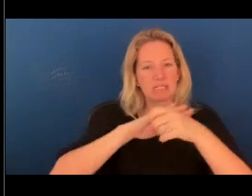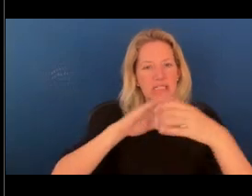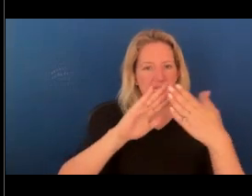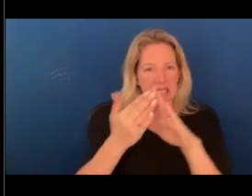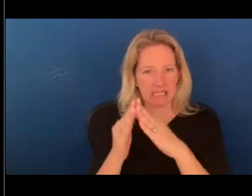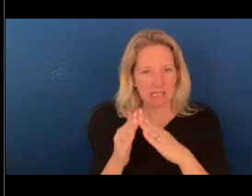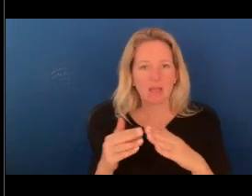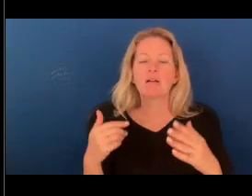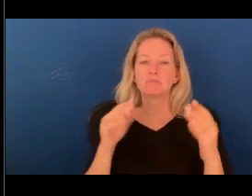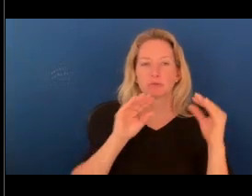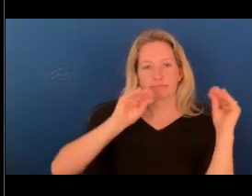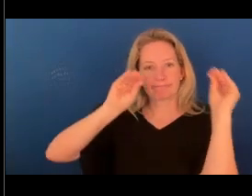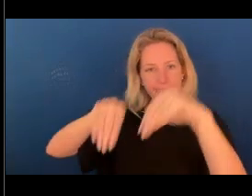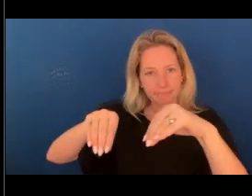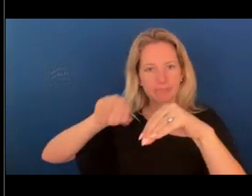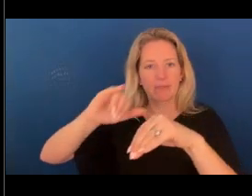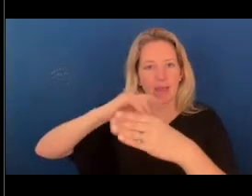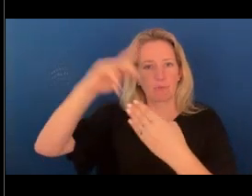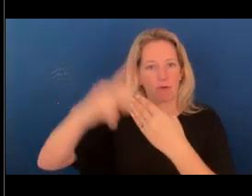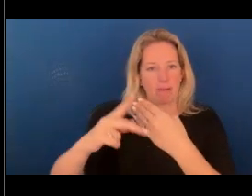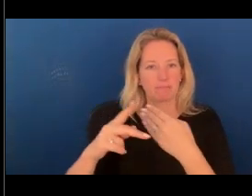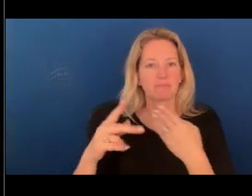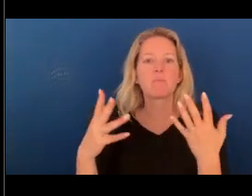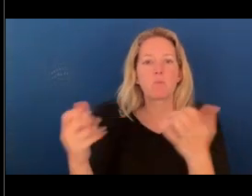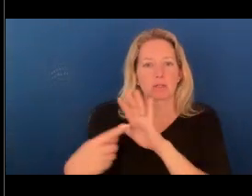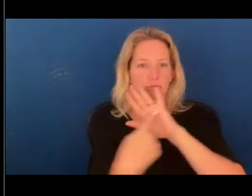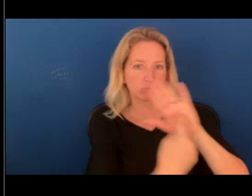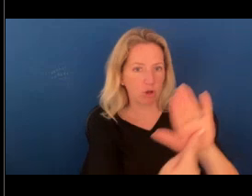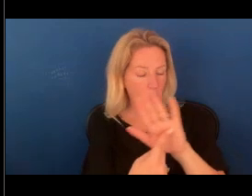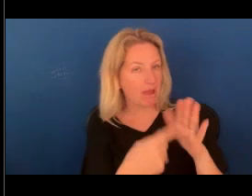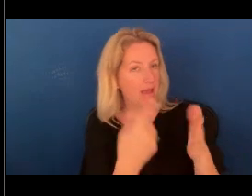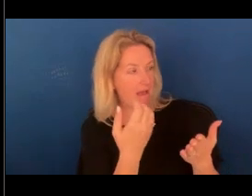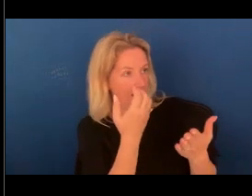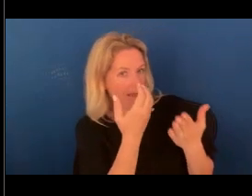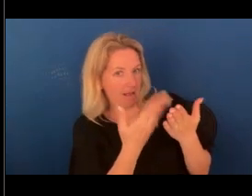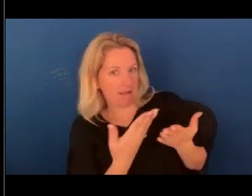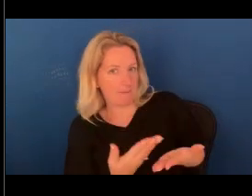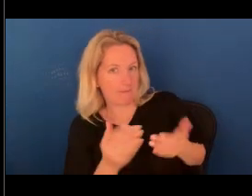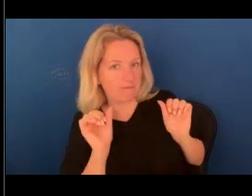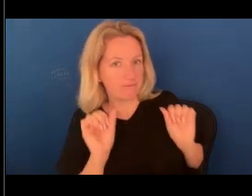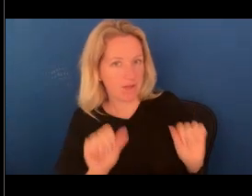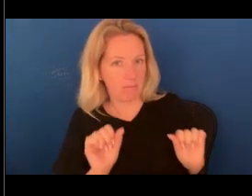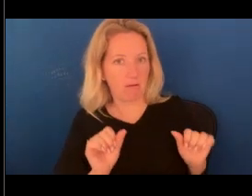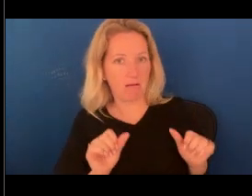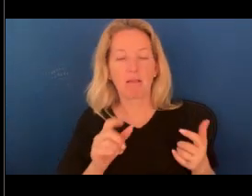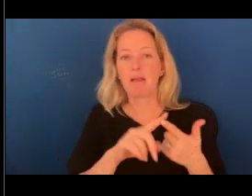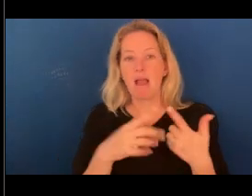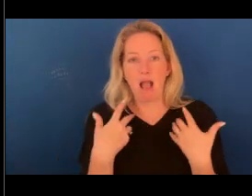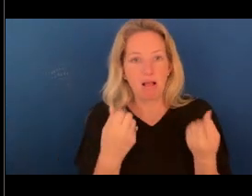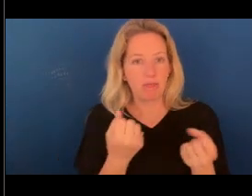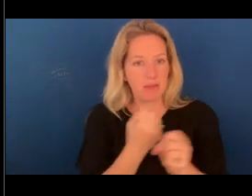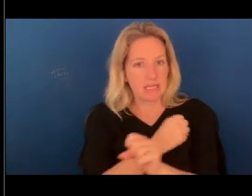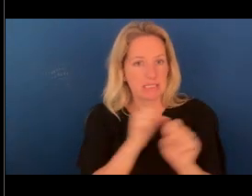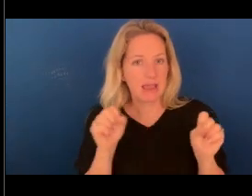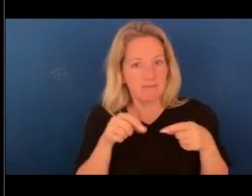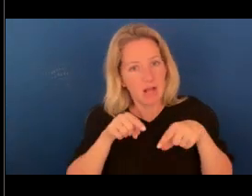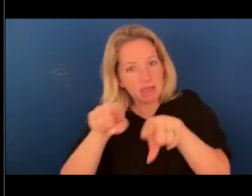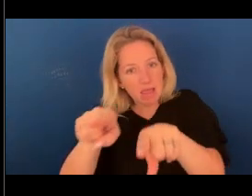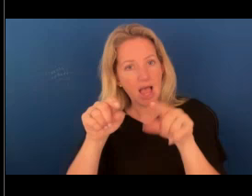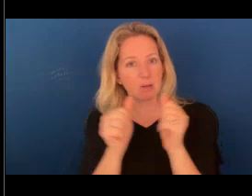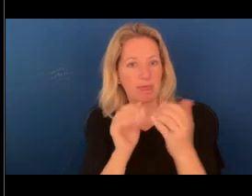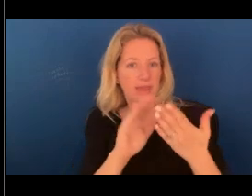concept that reuse can be economically viable, reduce negative environmental impacts, be healthy and safe, aligned with city planning, and